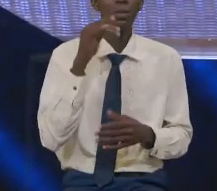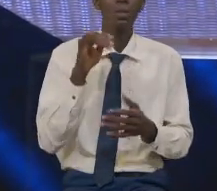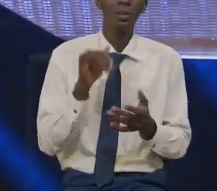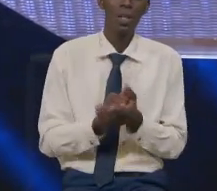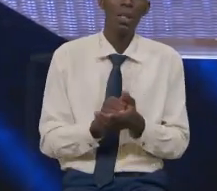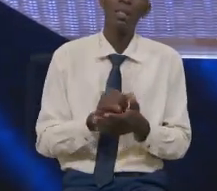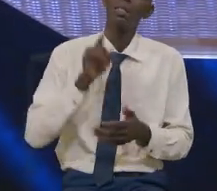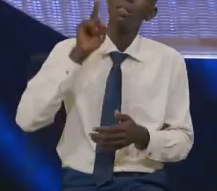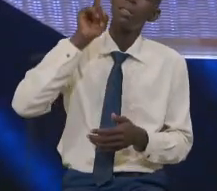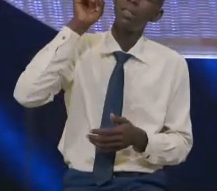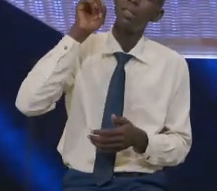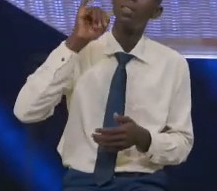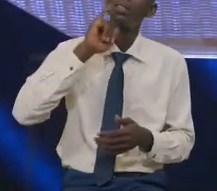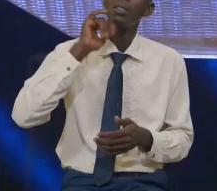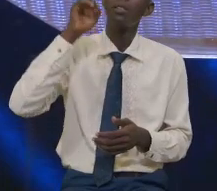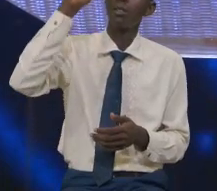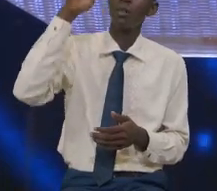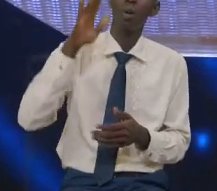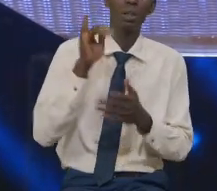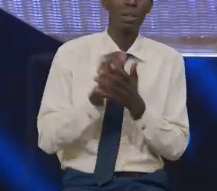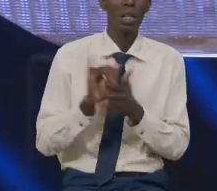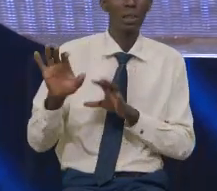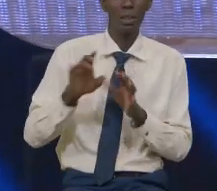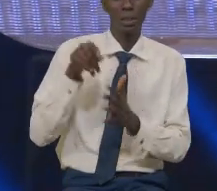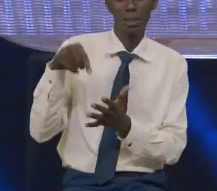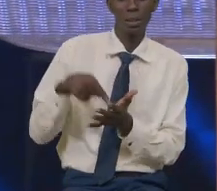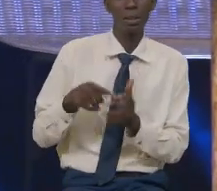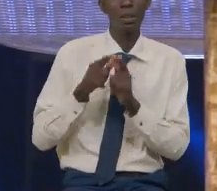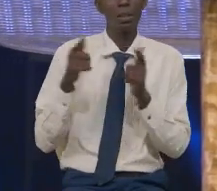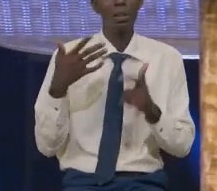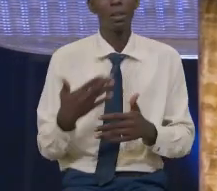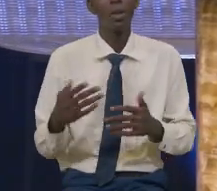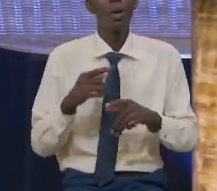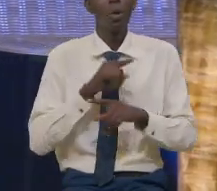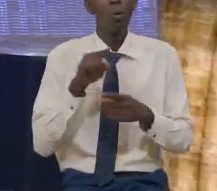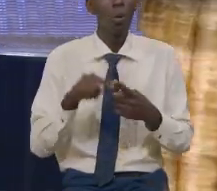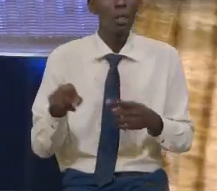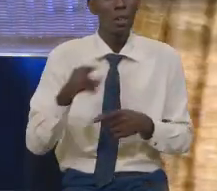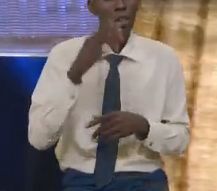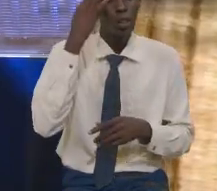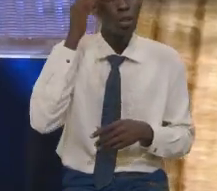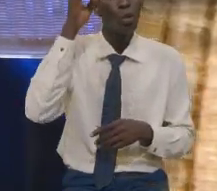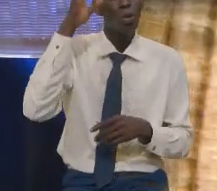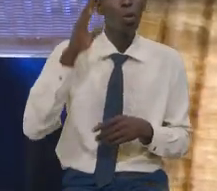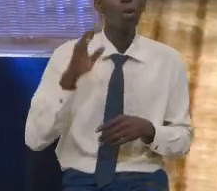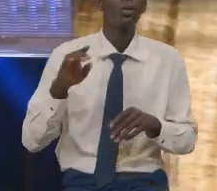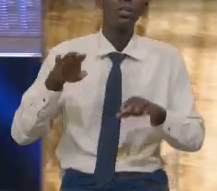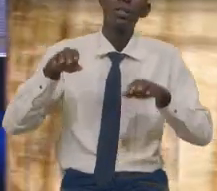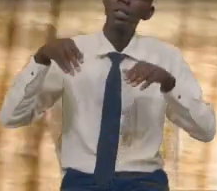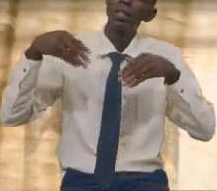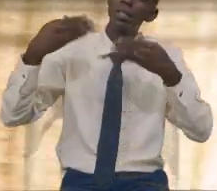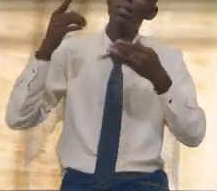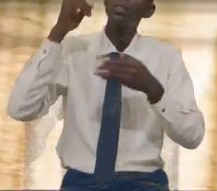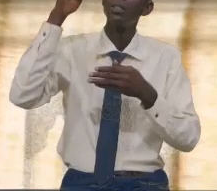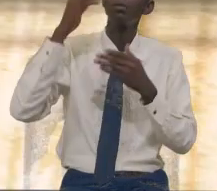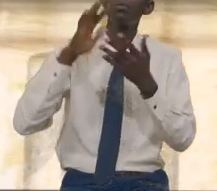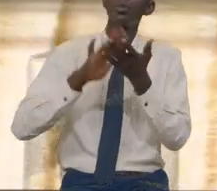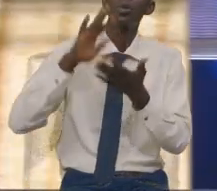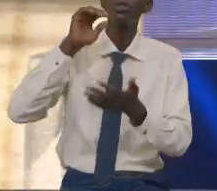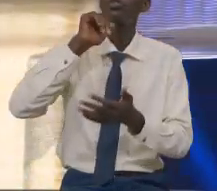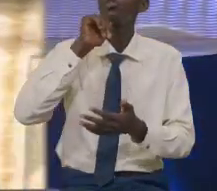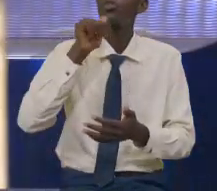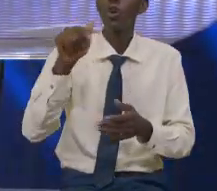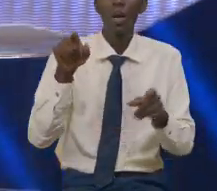is God that did this. But it says, when they knew God, they glorified him not as